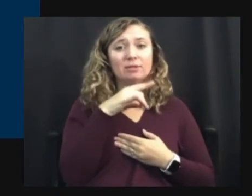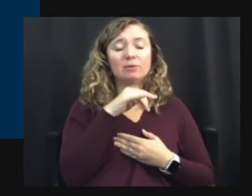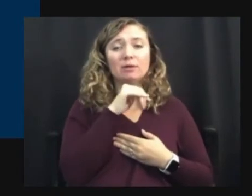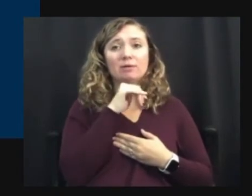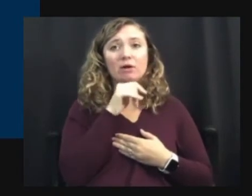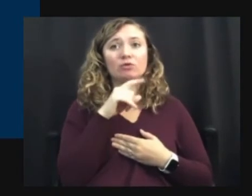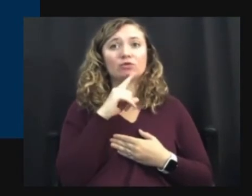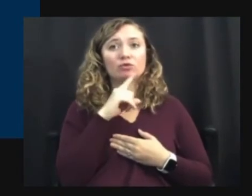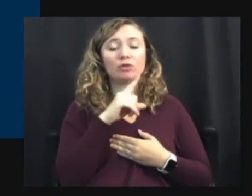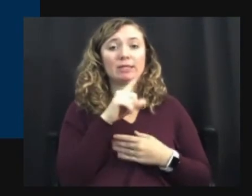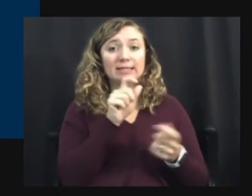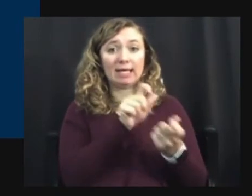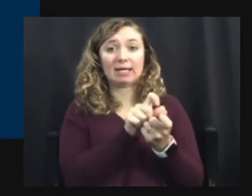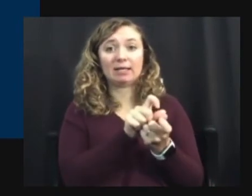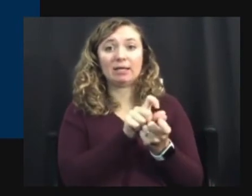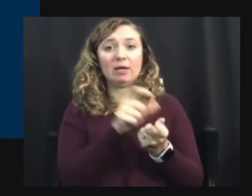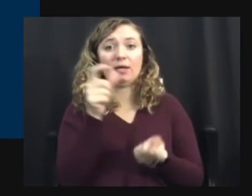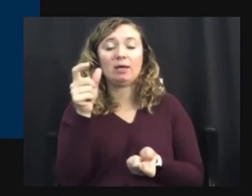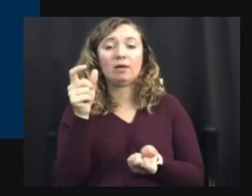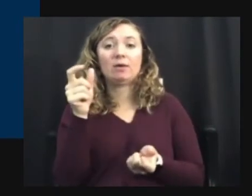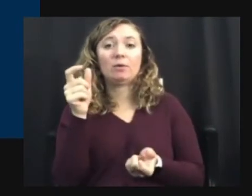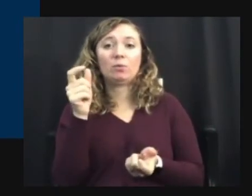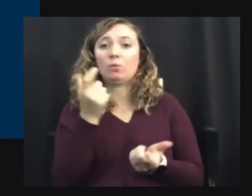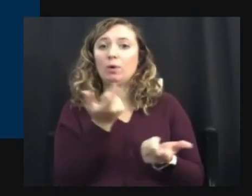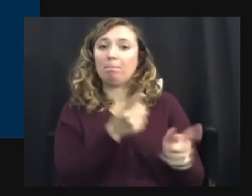developing children, but not so much with autistic children.